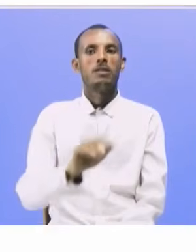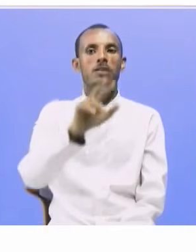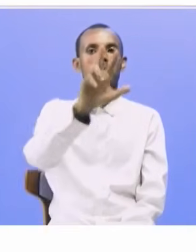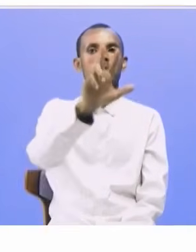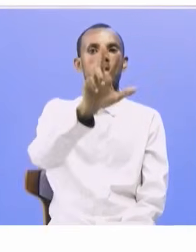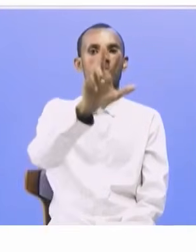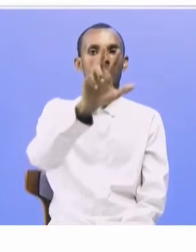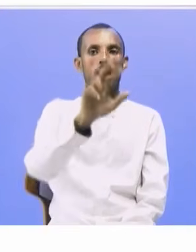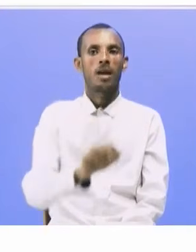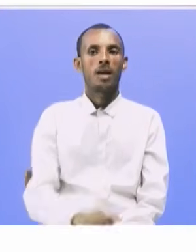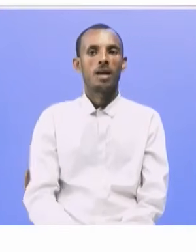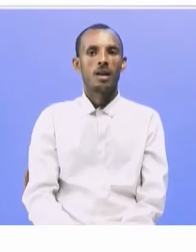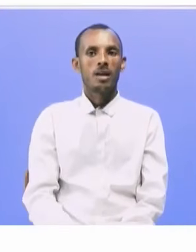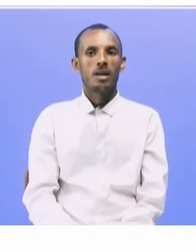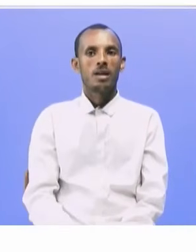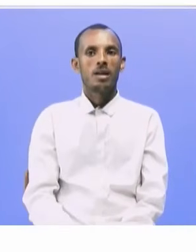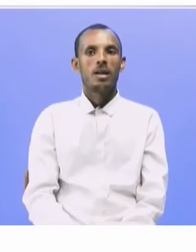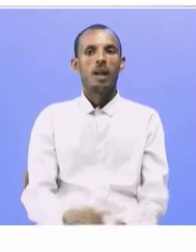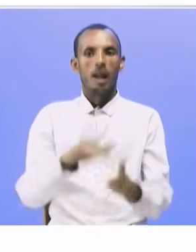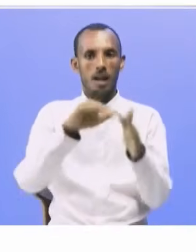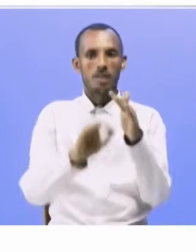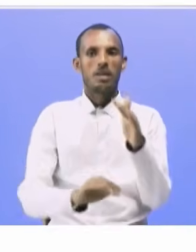3.